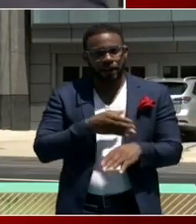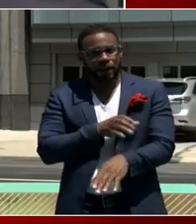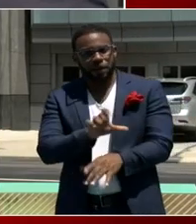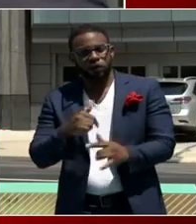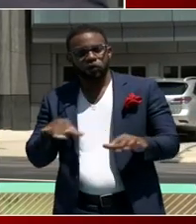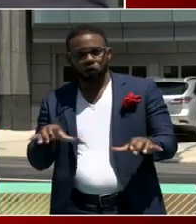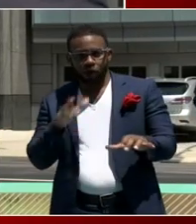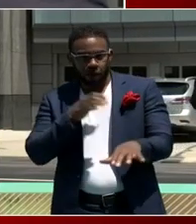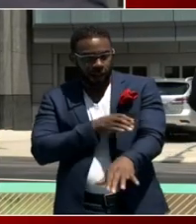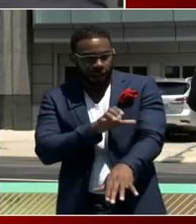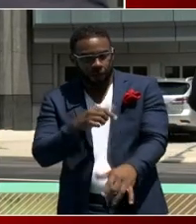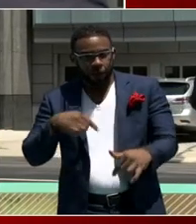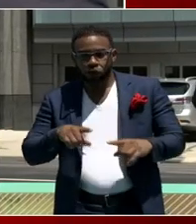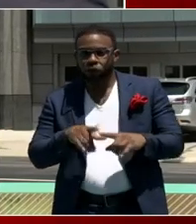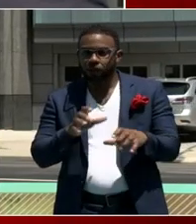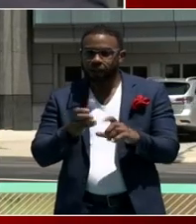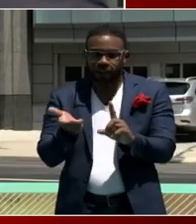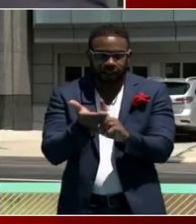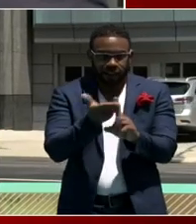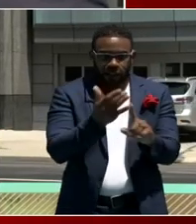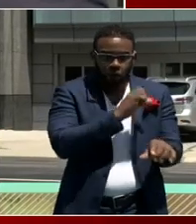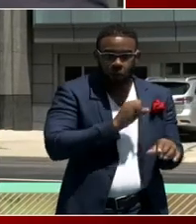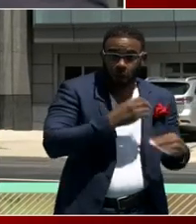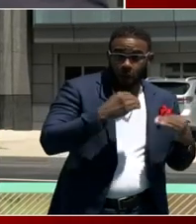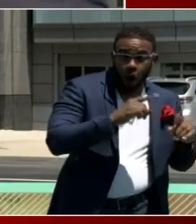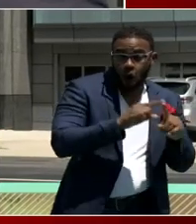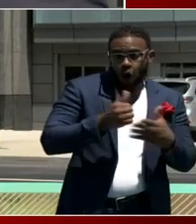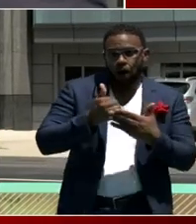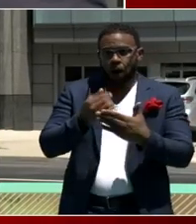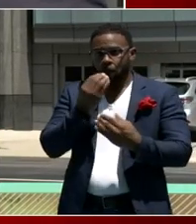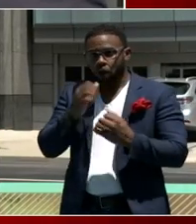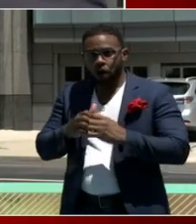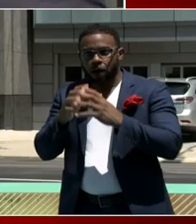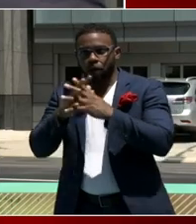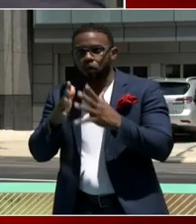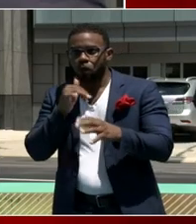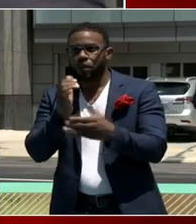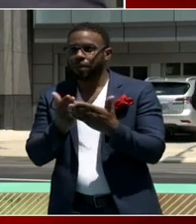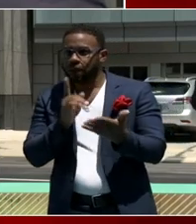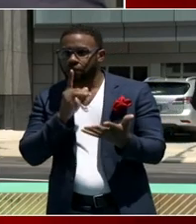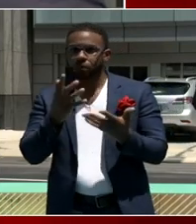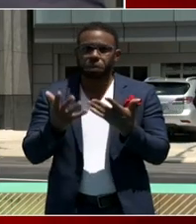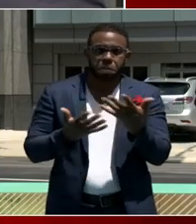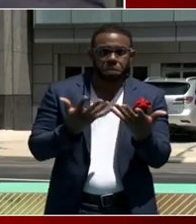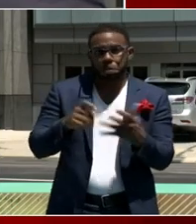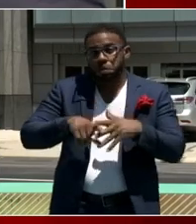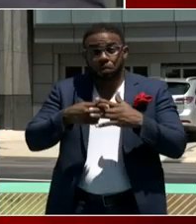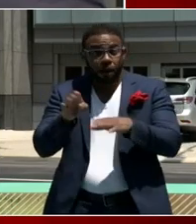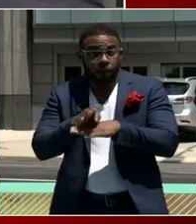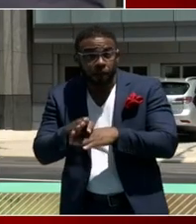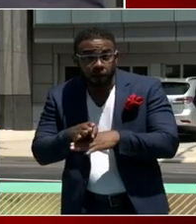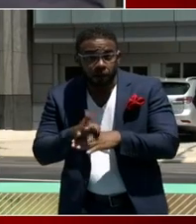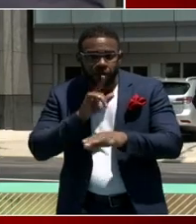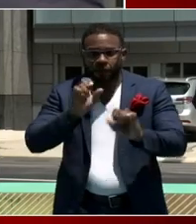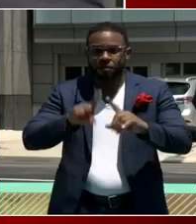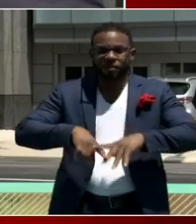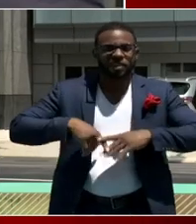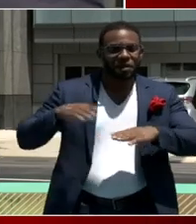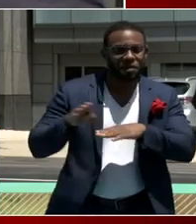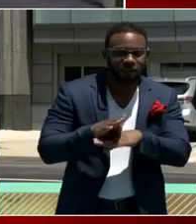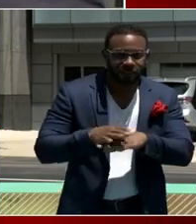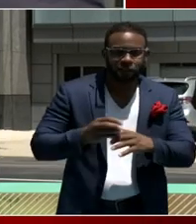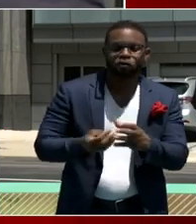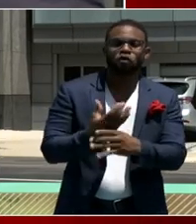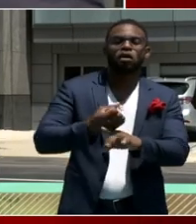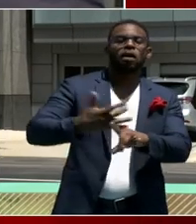to do. It'll enable us to get those supermarkets, but also help food entrepreneurs who maybe want to start a business to be able to start that